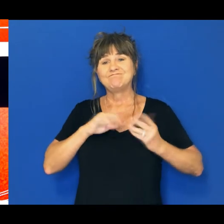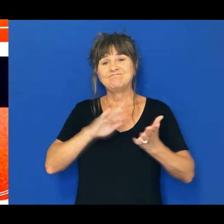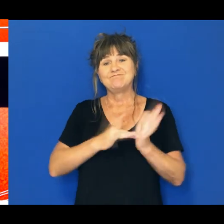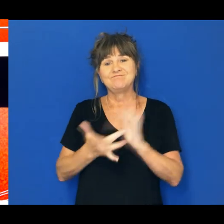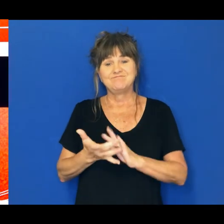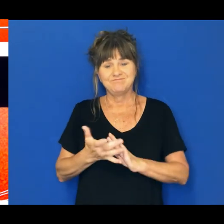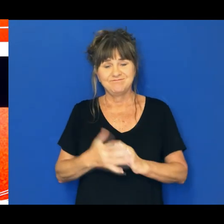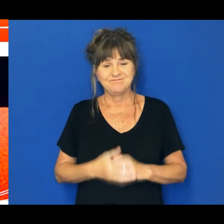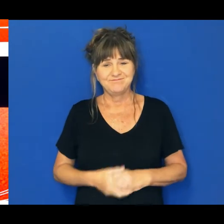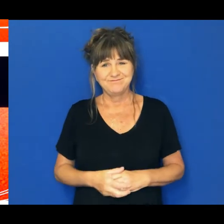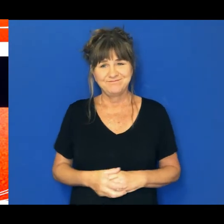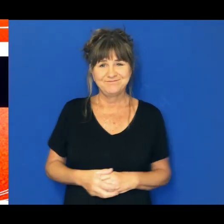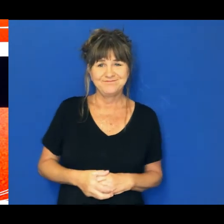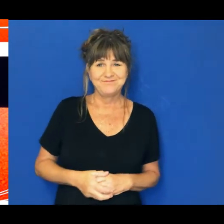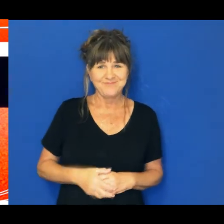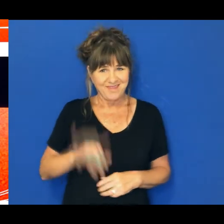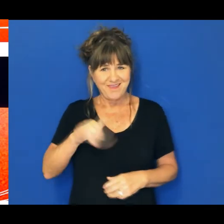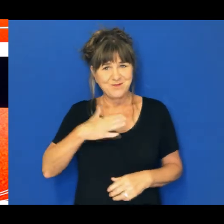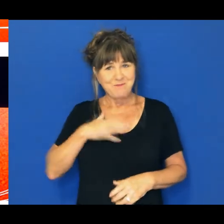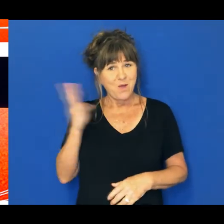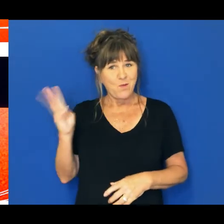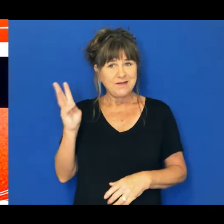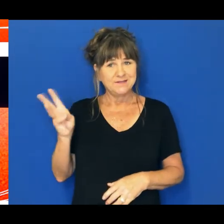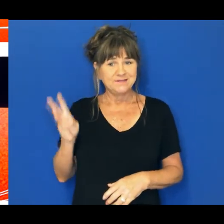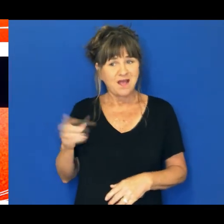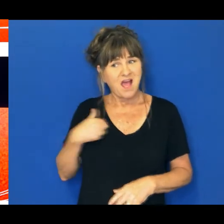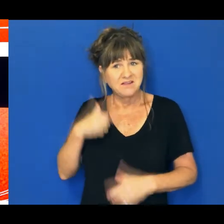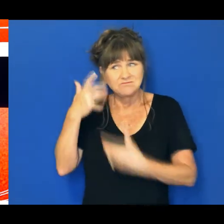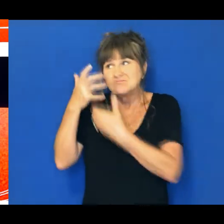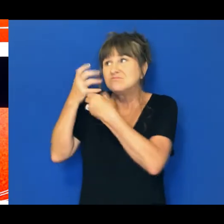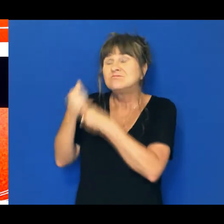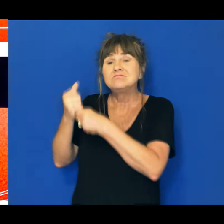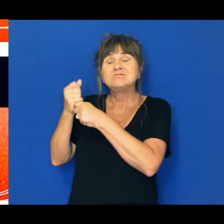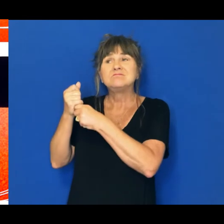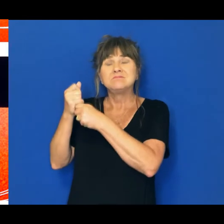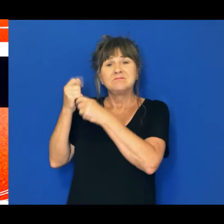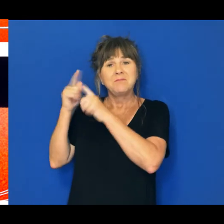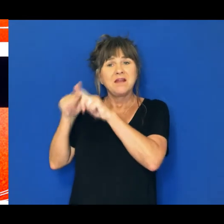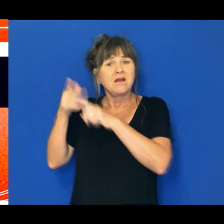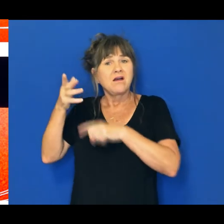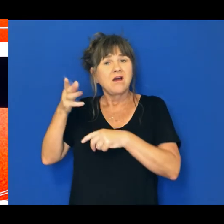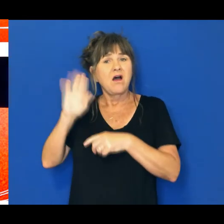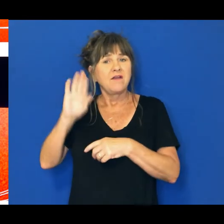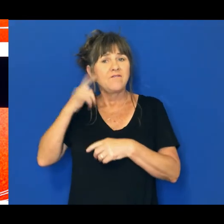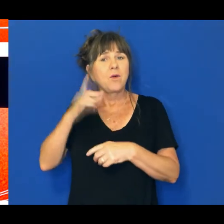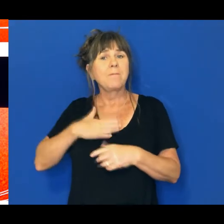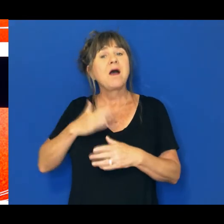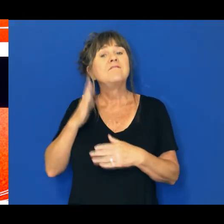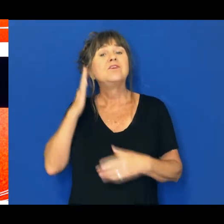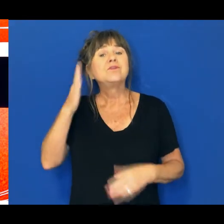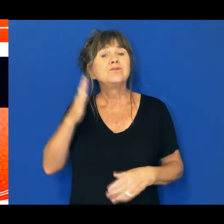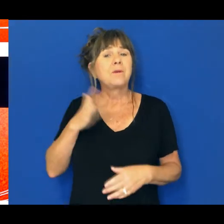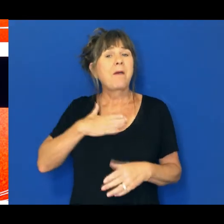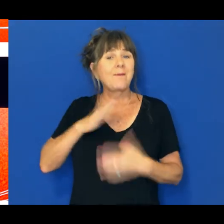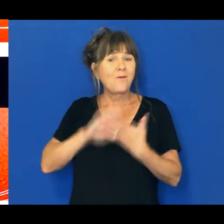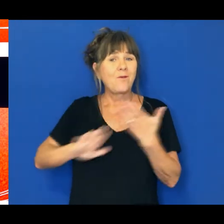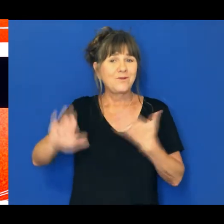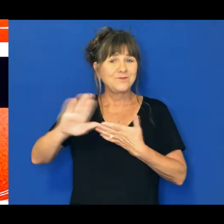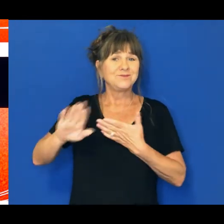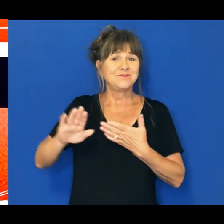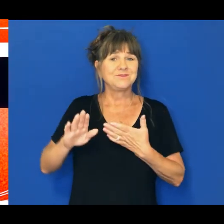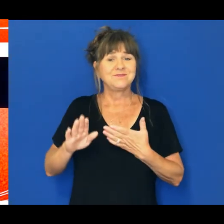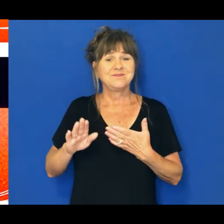life in that moment. Something so small to say, I believe God for it. I believe that God is in it. I believe that God has this for me. That's just